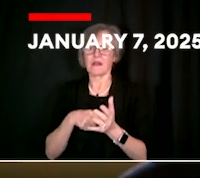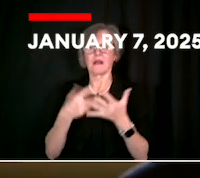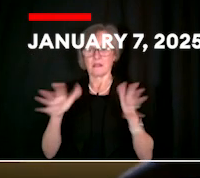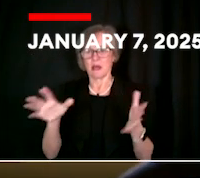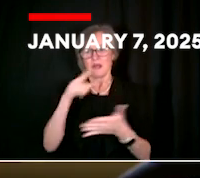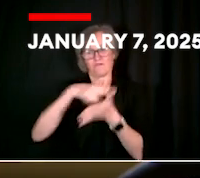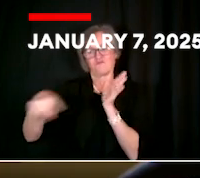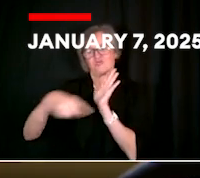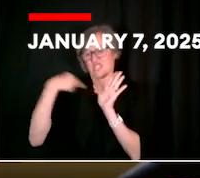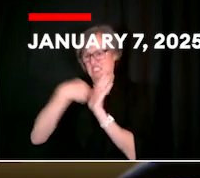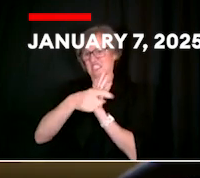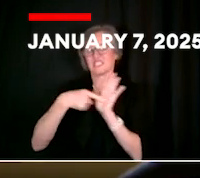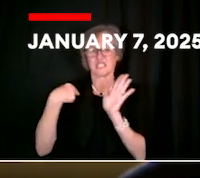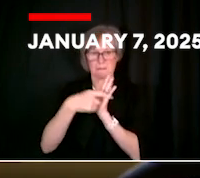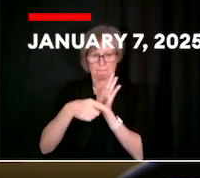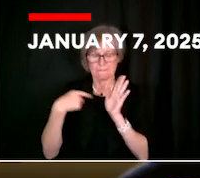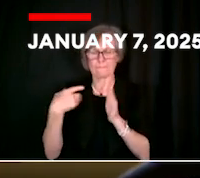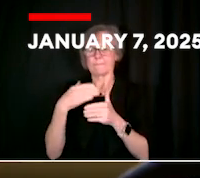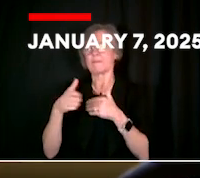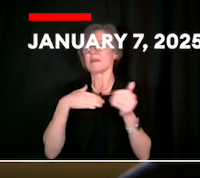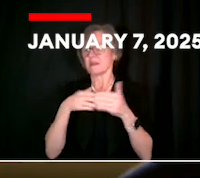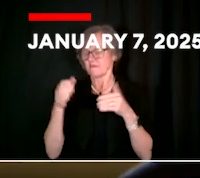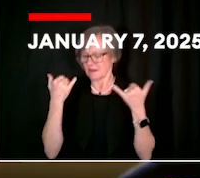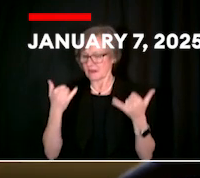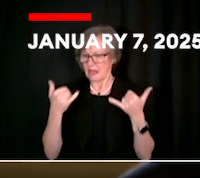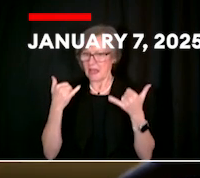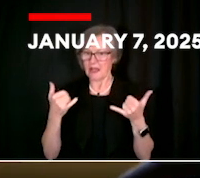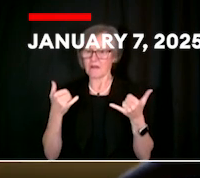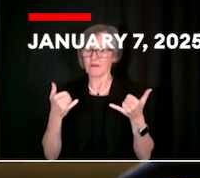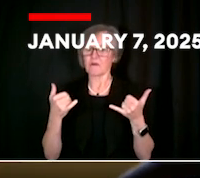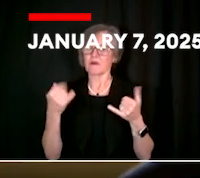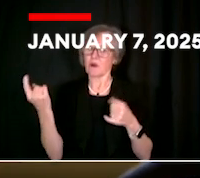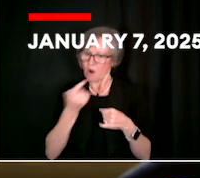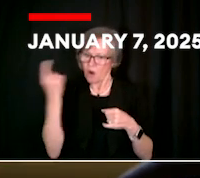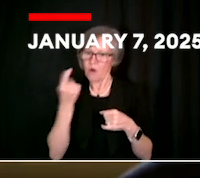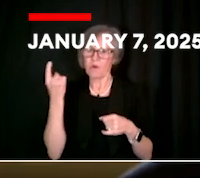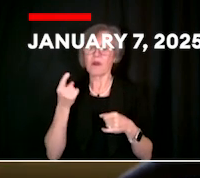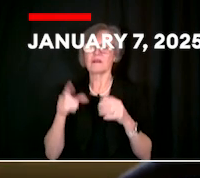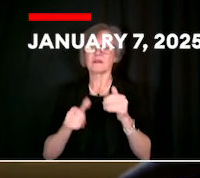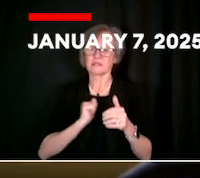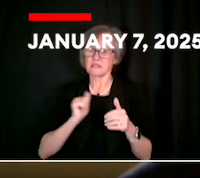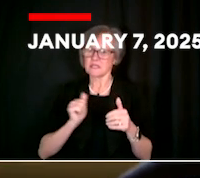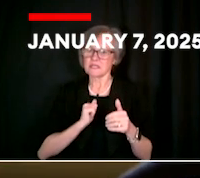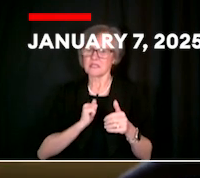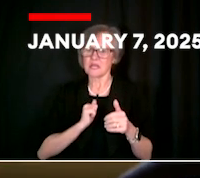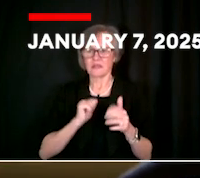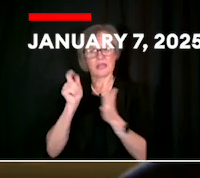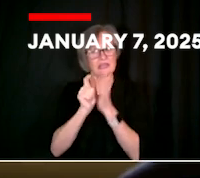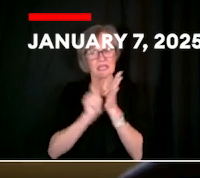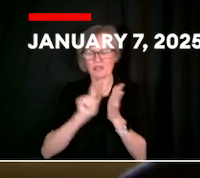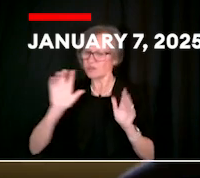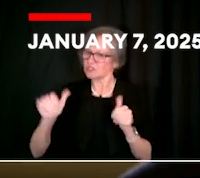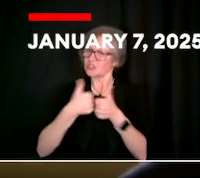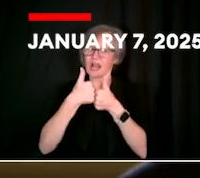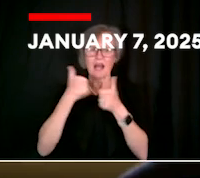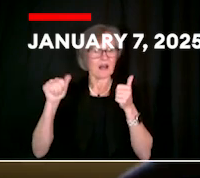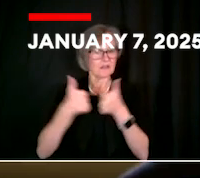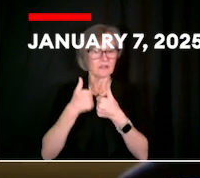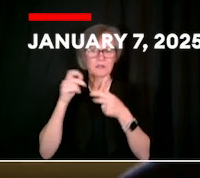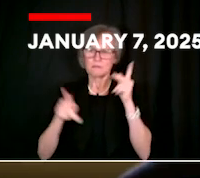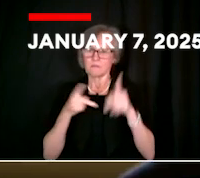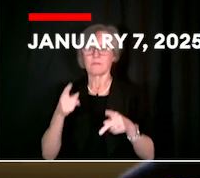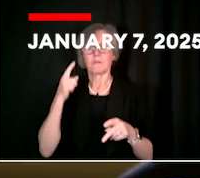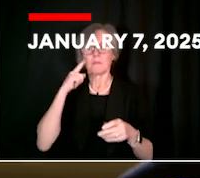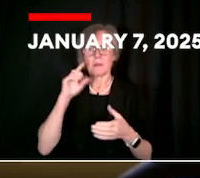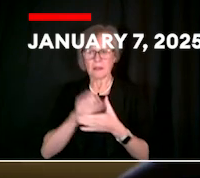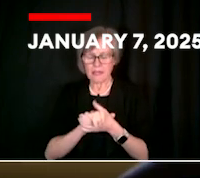criticism, and even now, we are constantly finding ourselves under legal challenges for those who believe